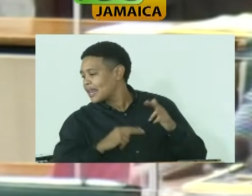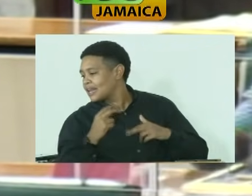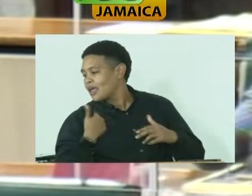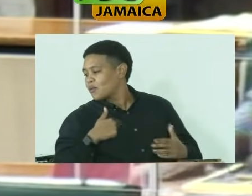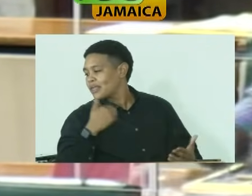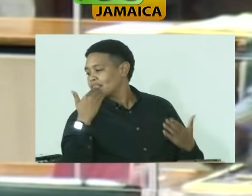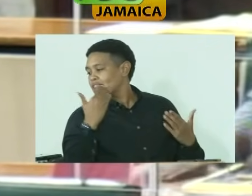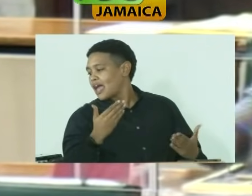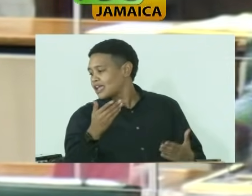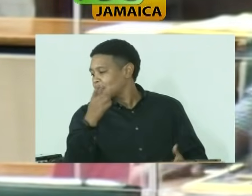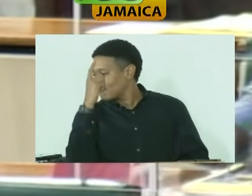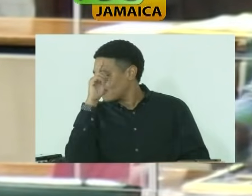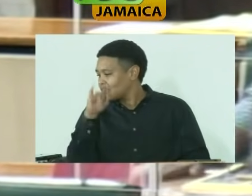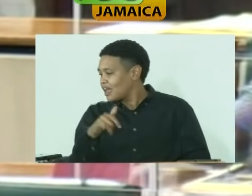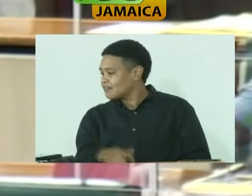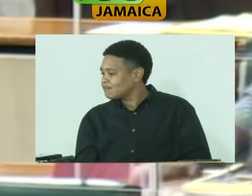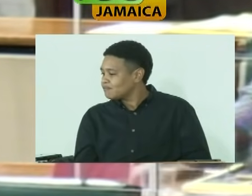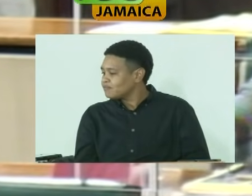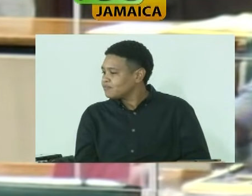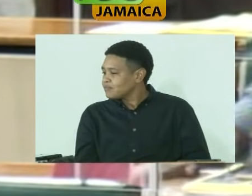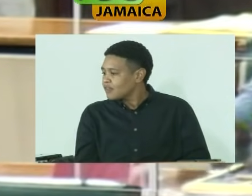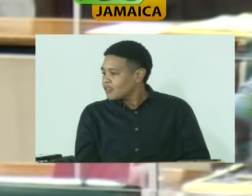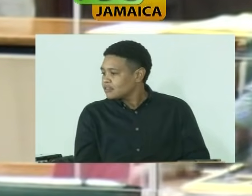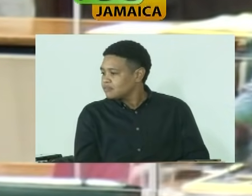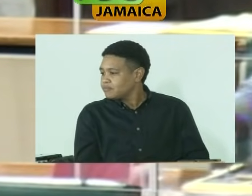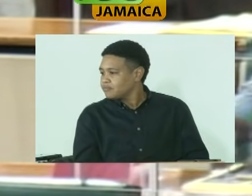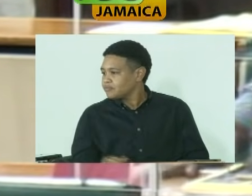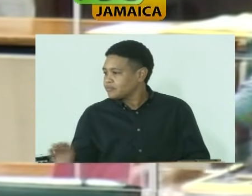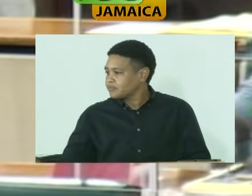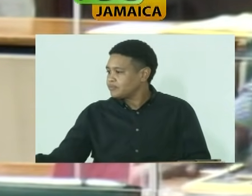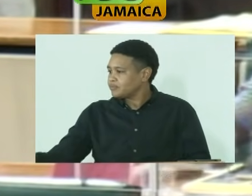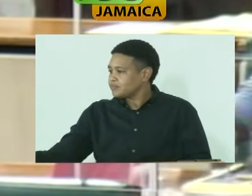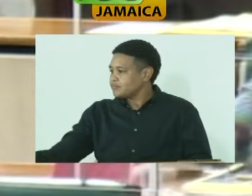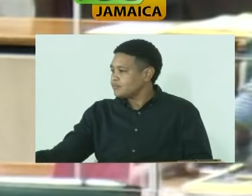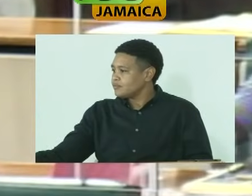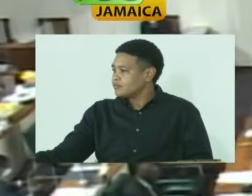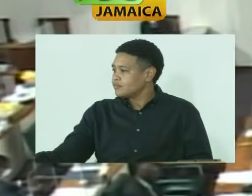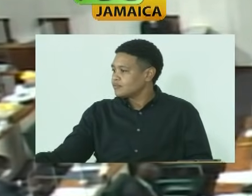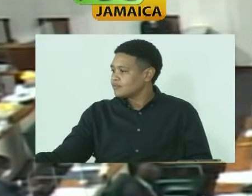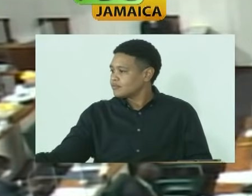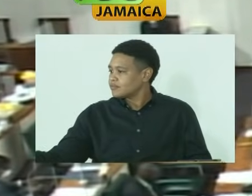thank him and hold him and his ministry to their commitment.